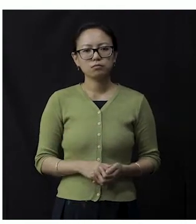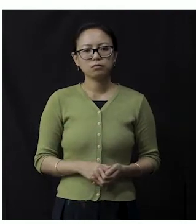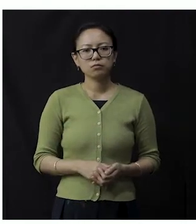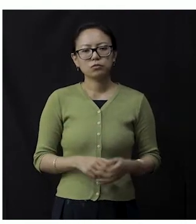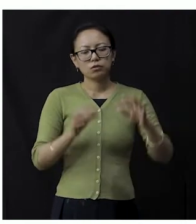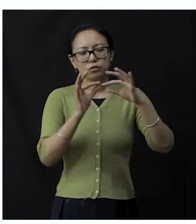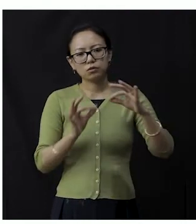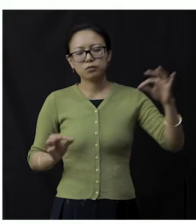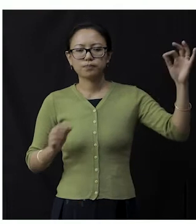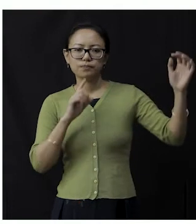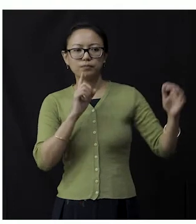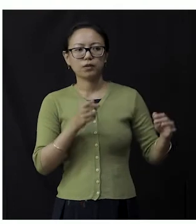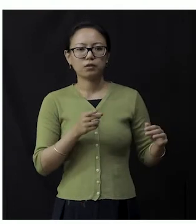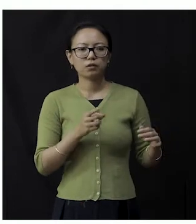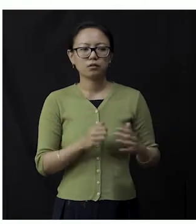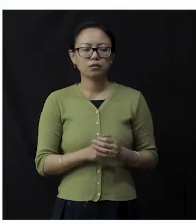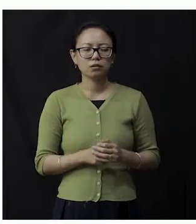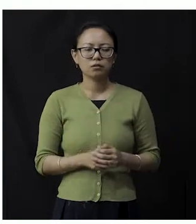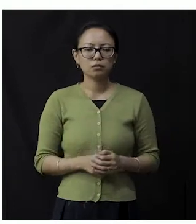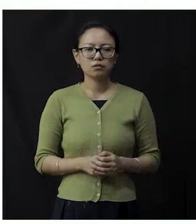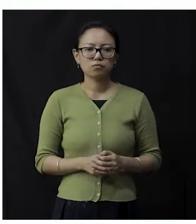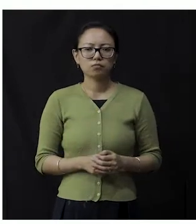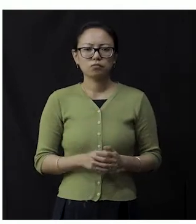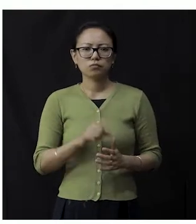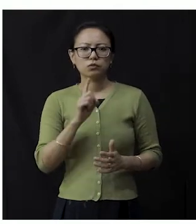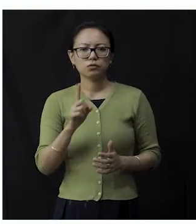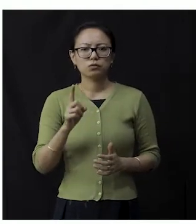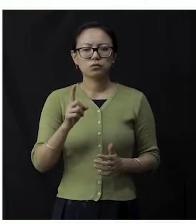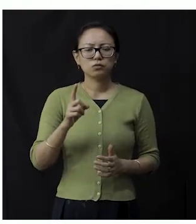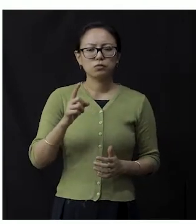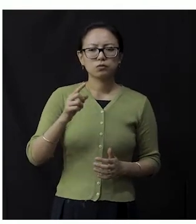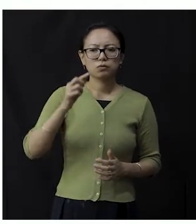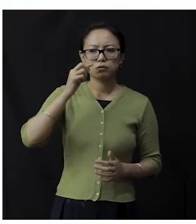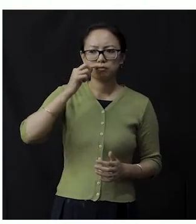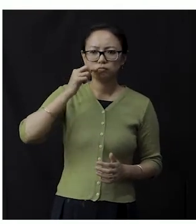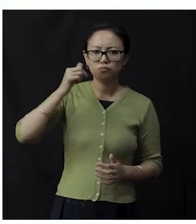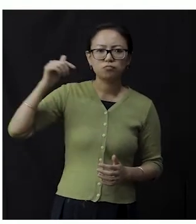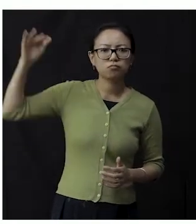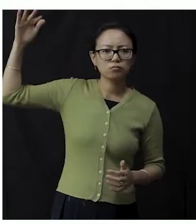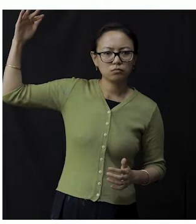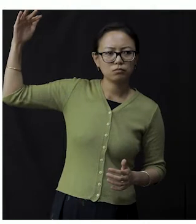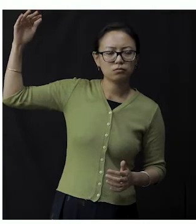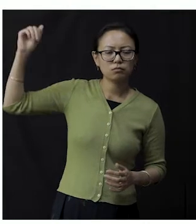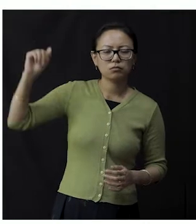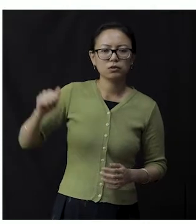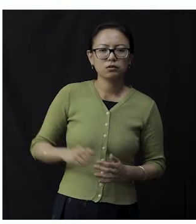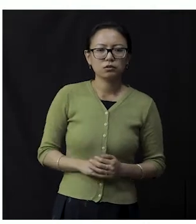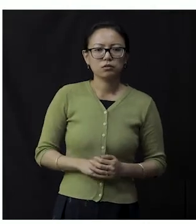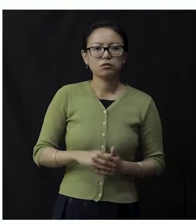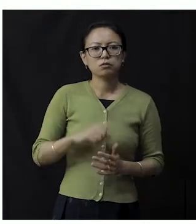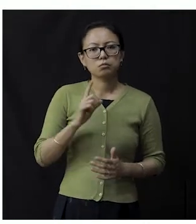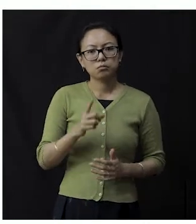tell you a story where there is a man who's grown up, who's not a child, but even